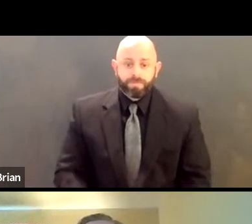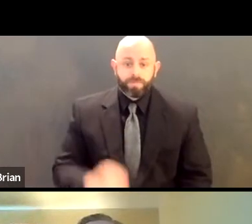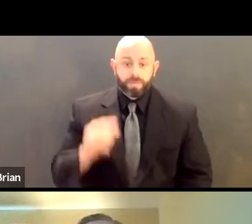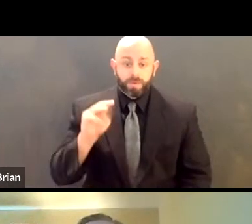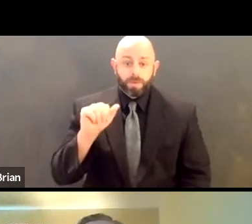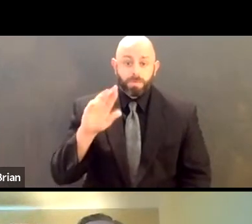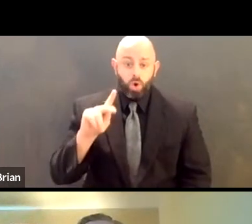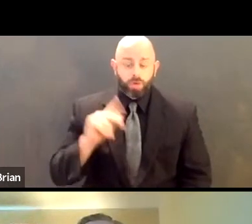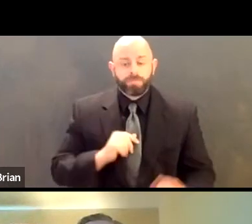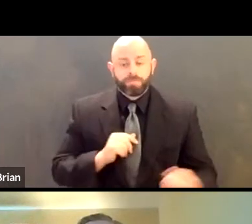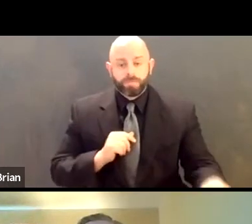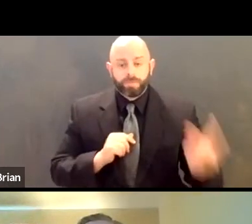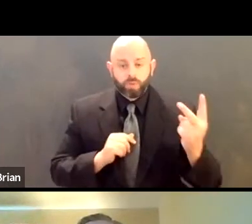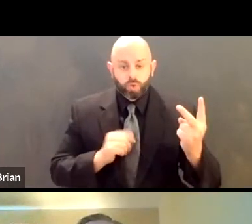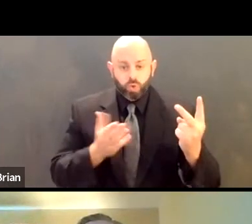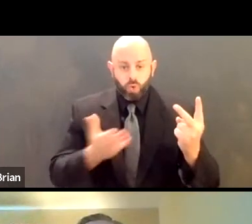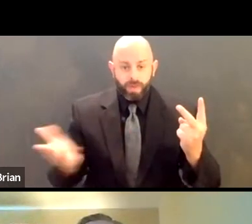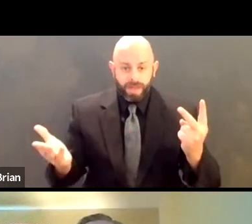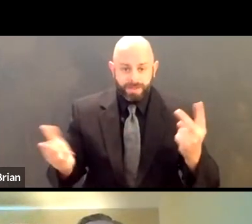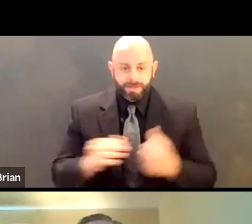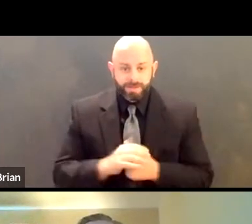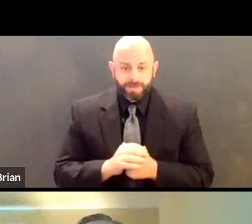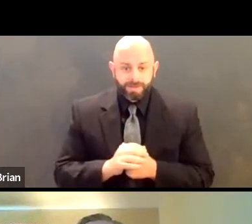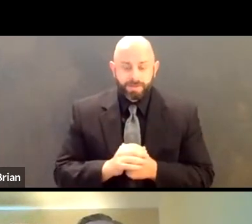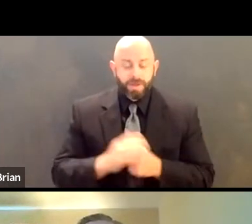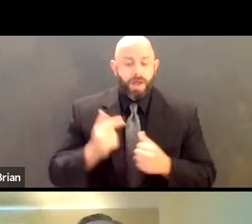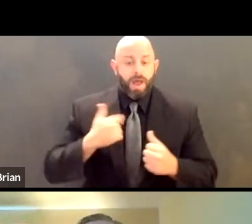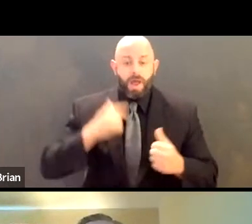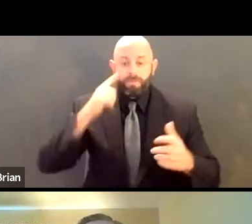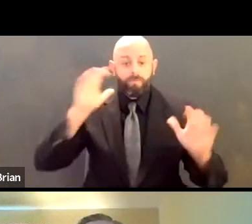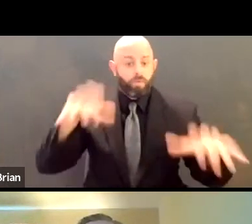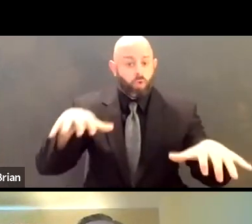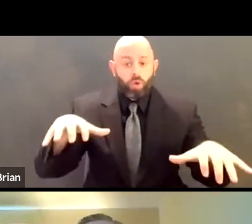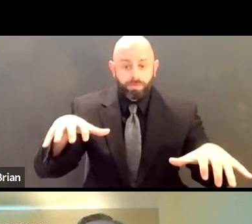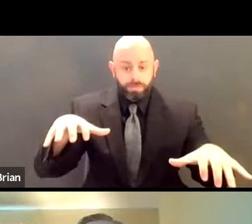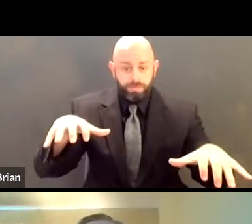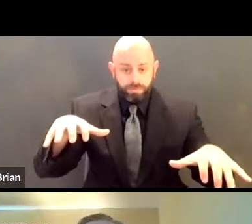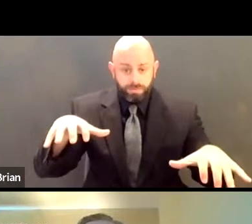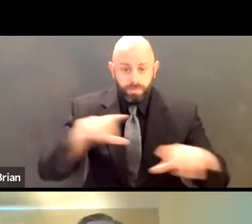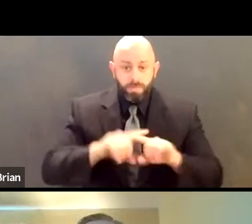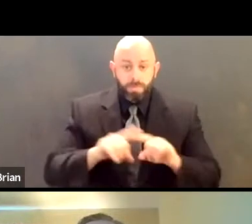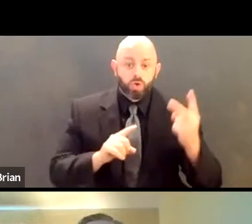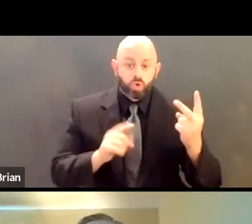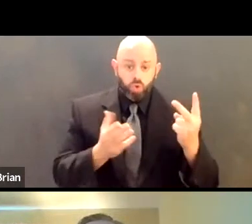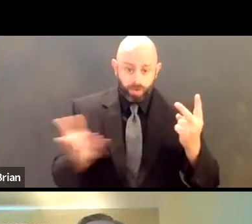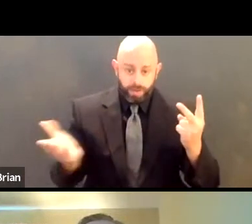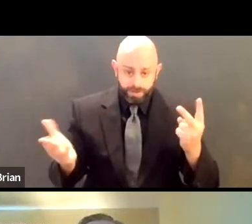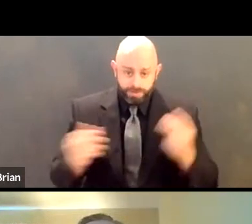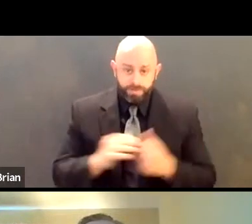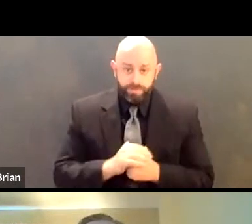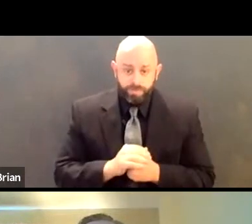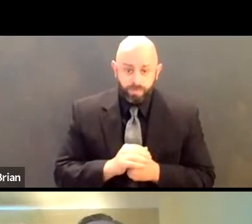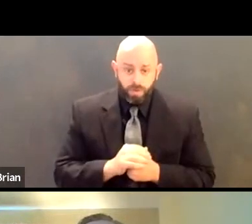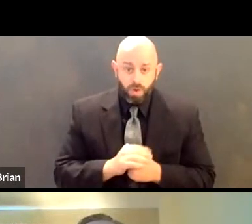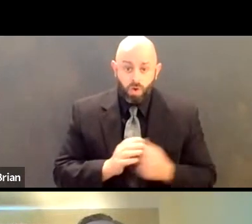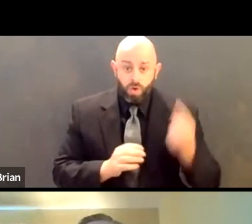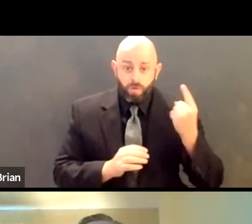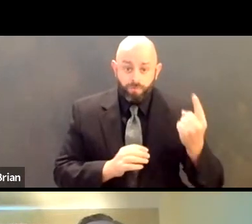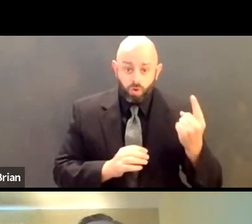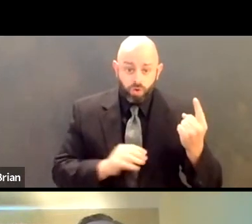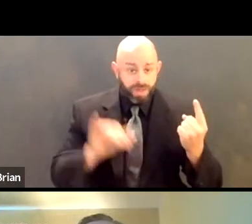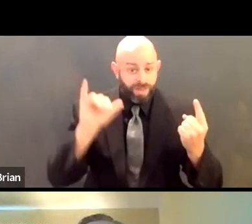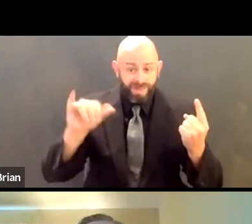Two things. I'm floored. But there's two things that come about. One, that person's a